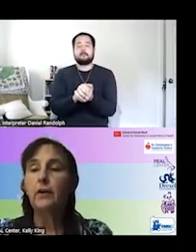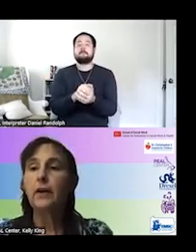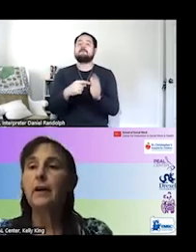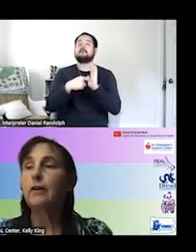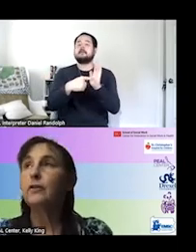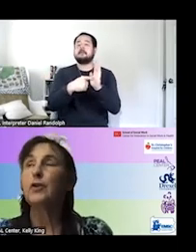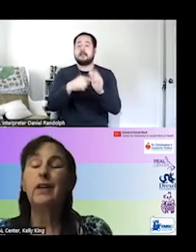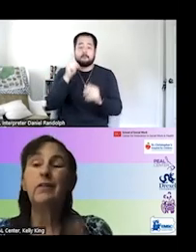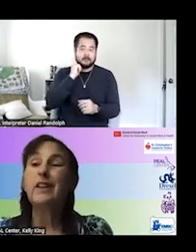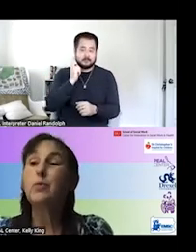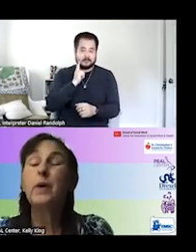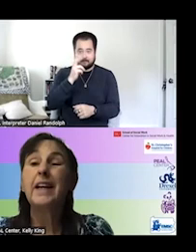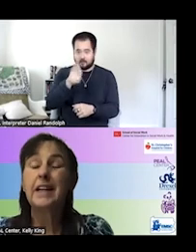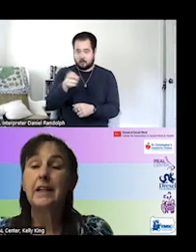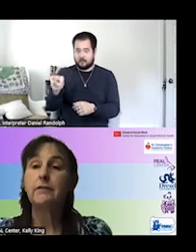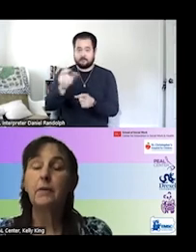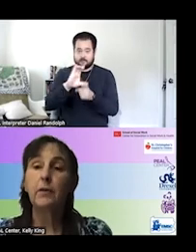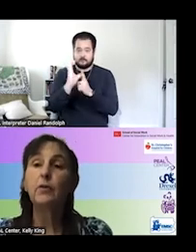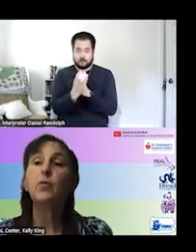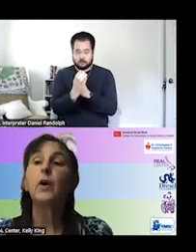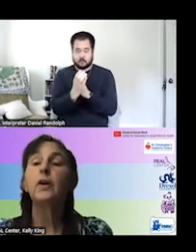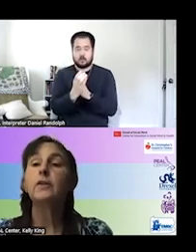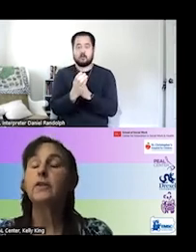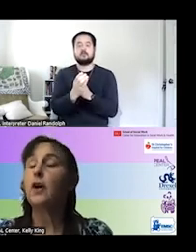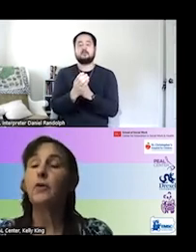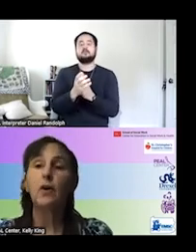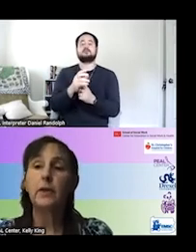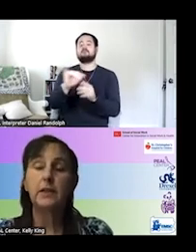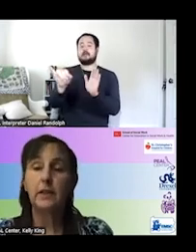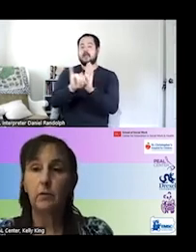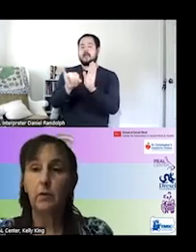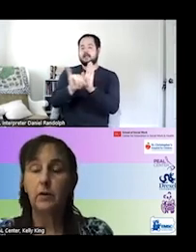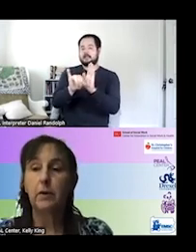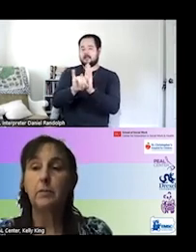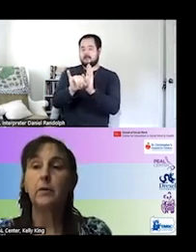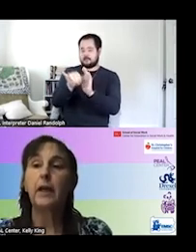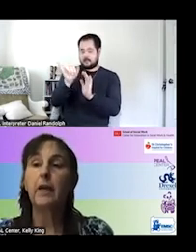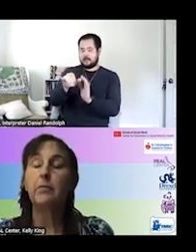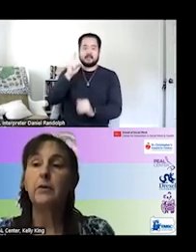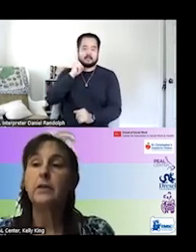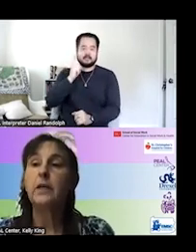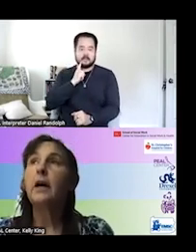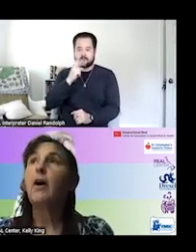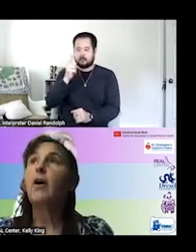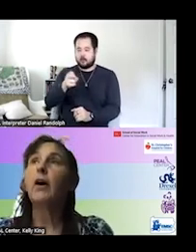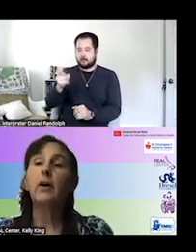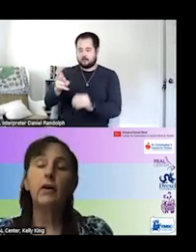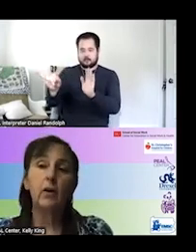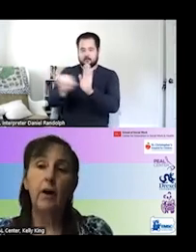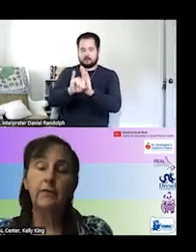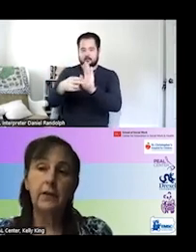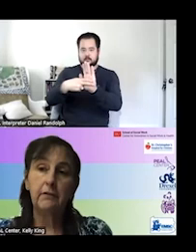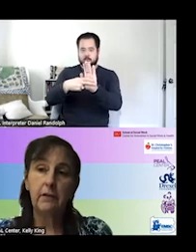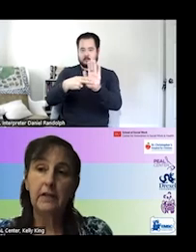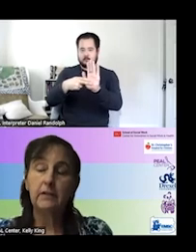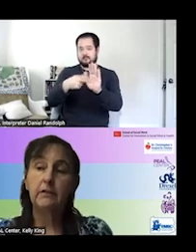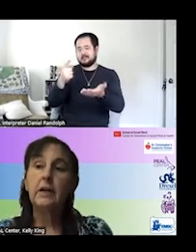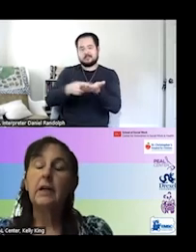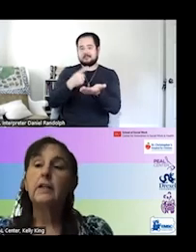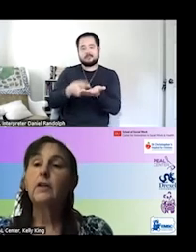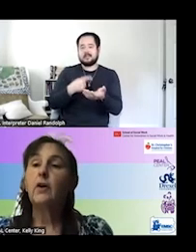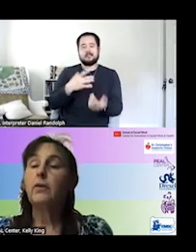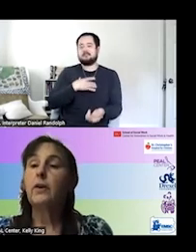of hearing culture, even as we identify them, those words don't always sit well with people. Labels are often